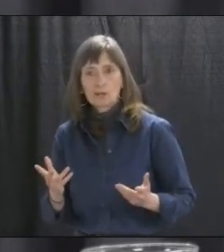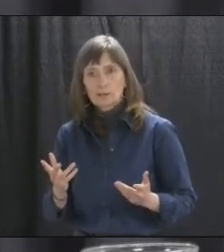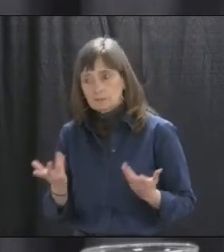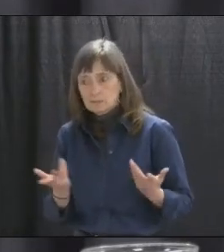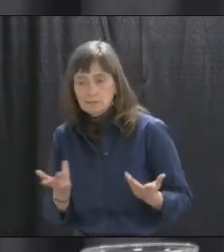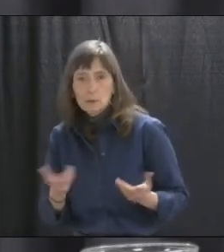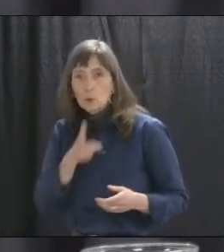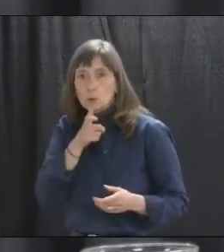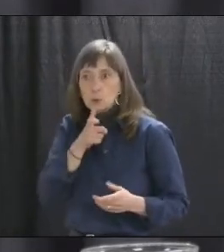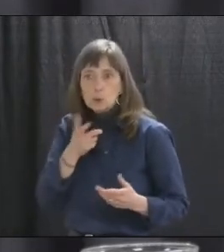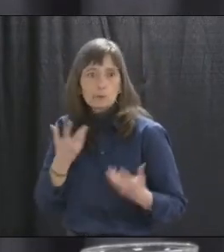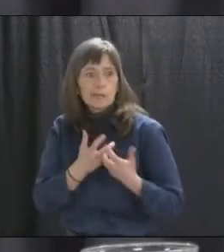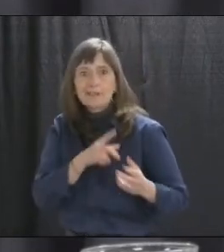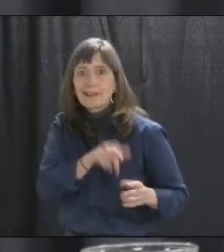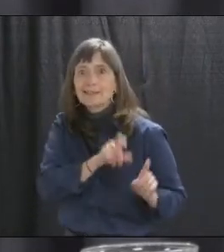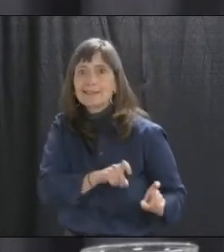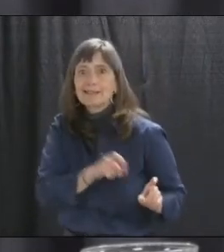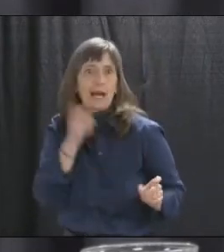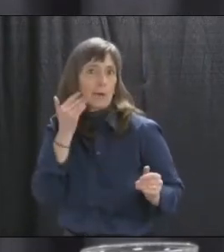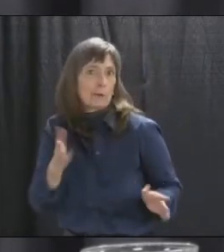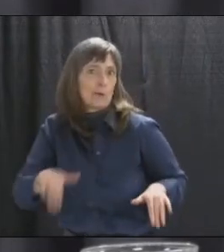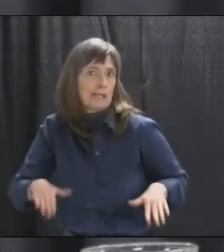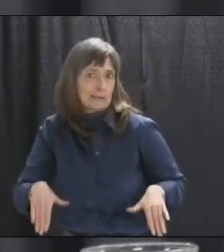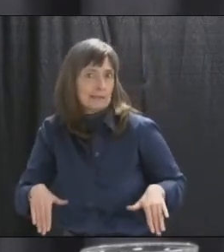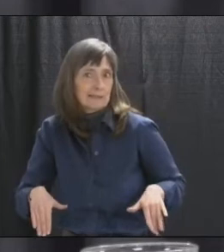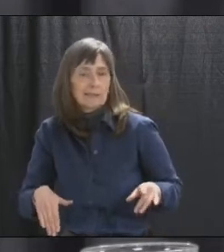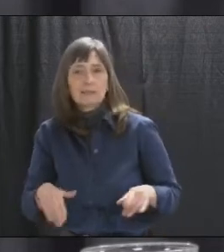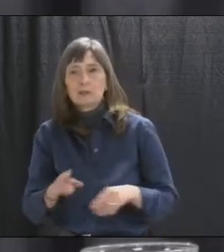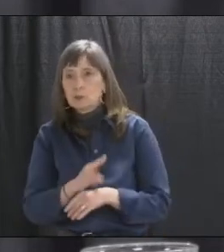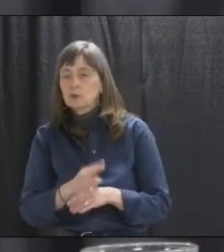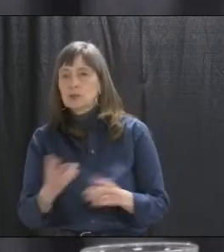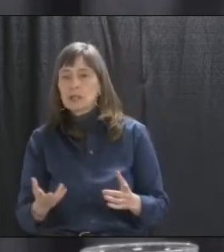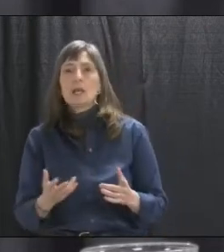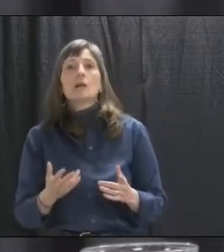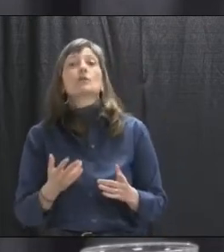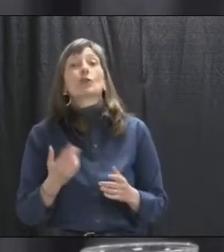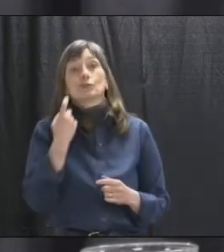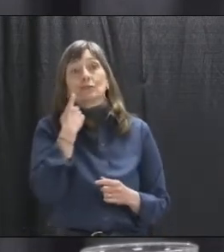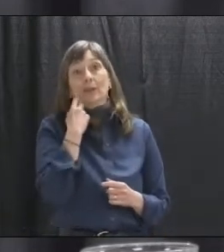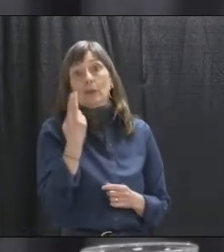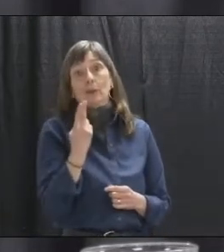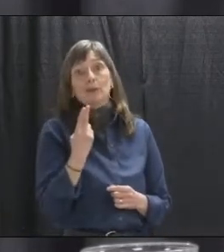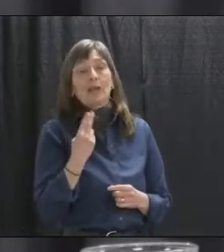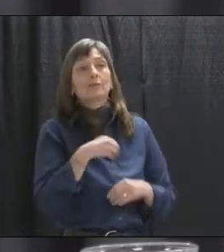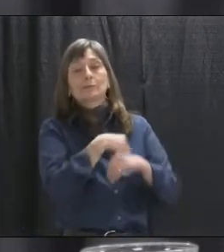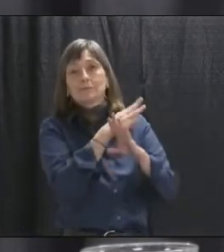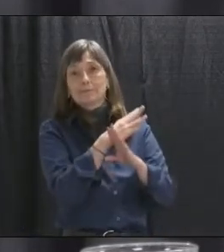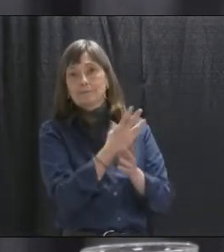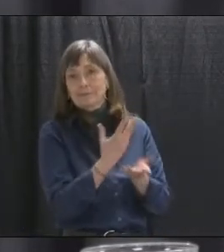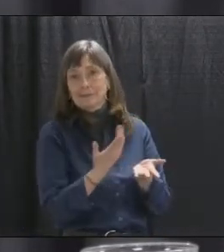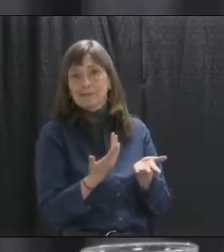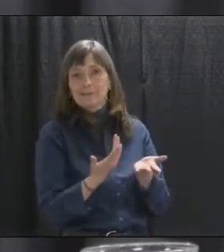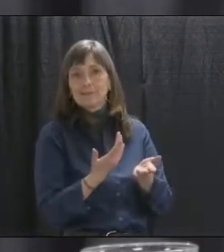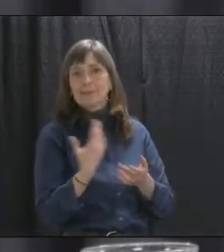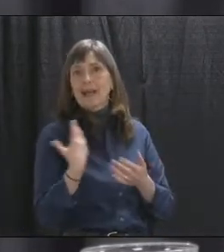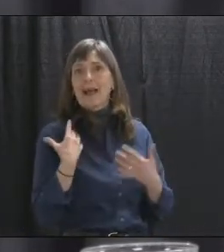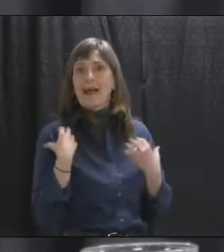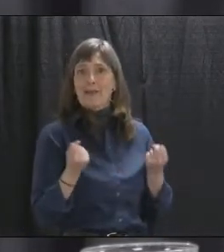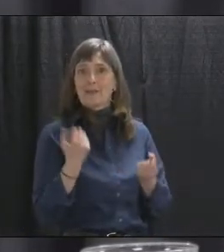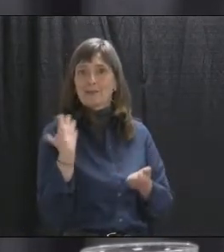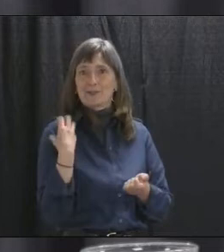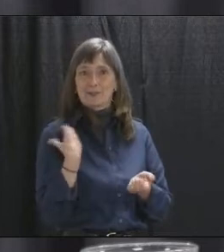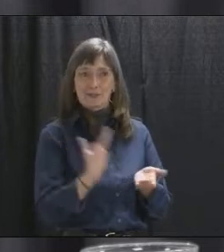So last Thursday, we had a health minister's conference call, and technologies like this were a subject of